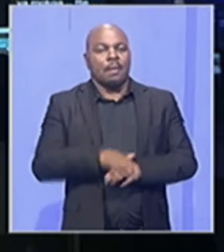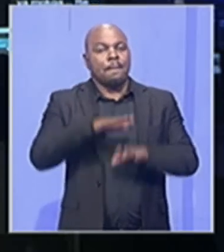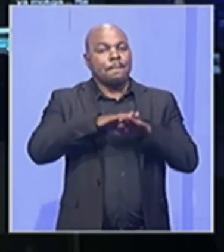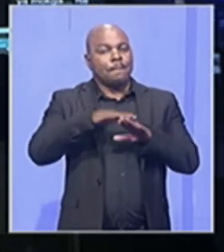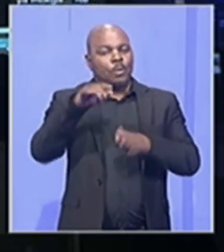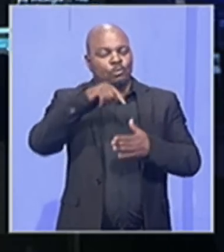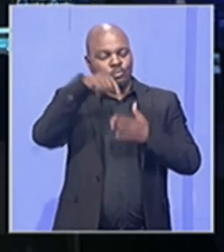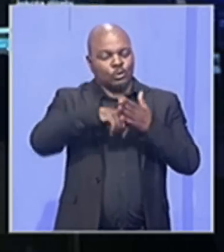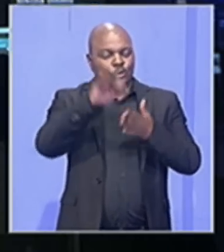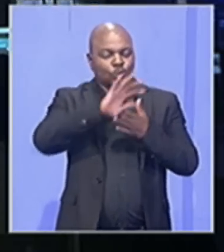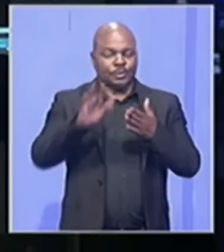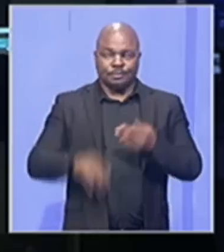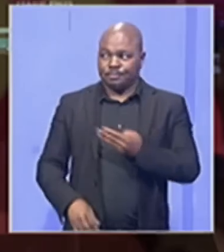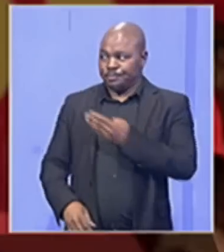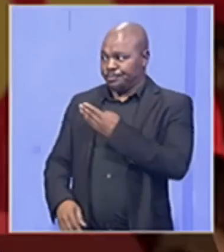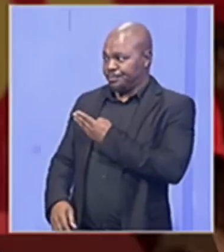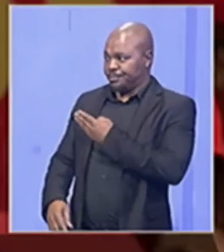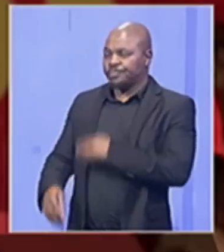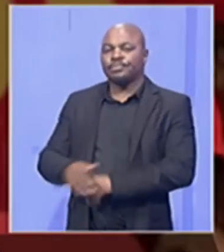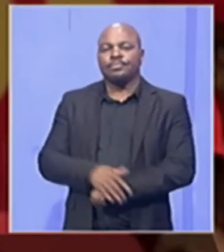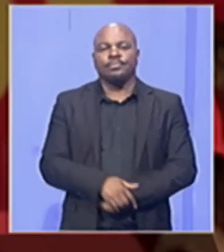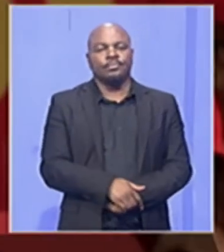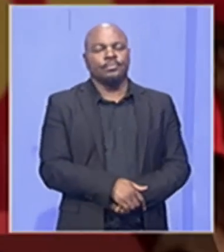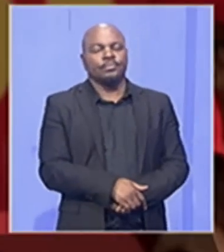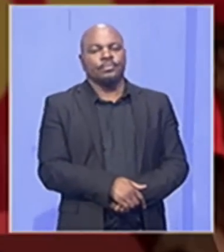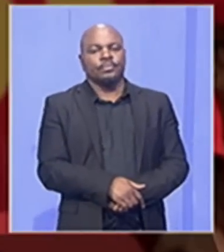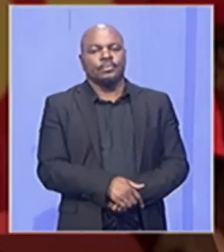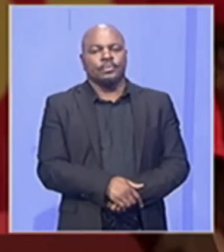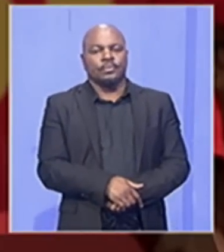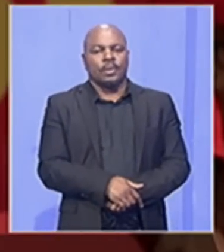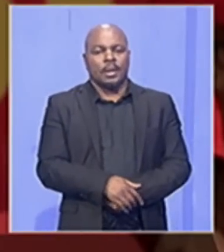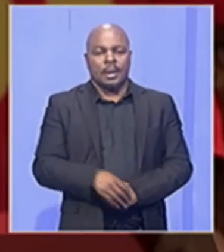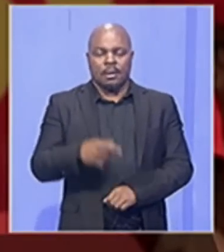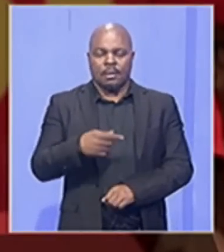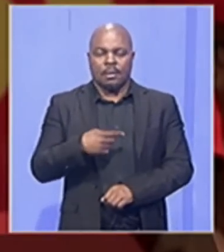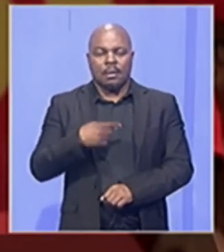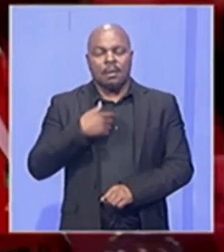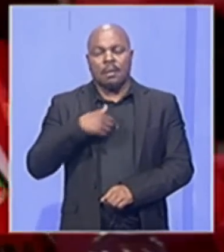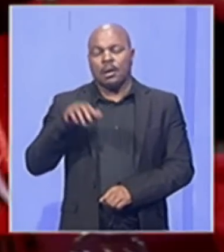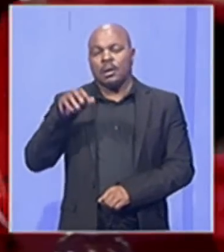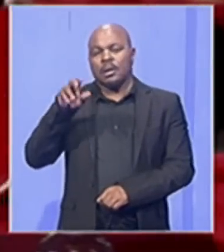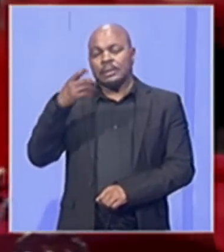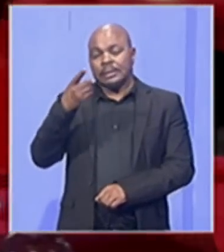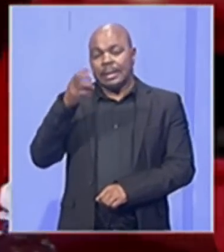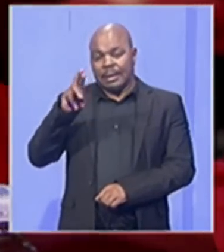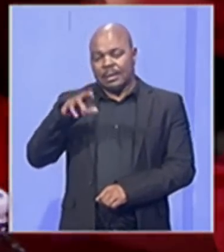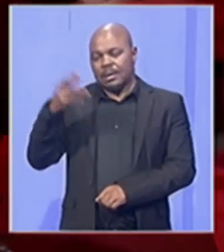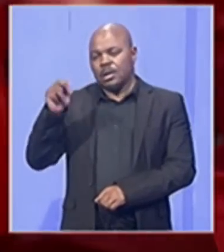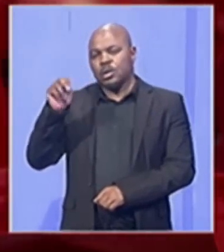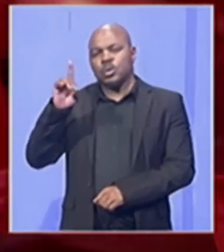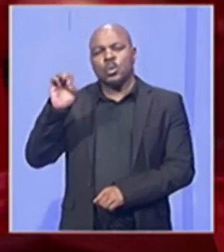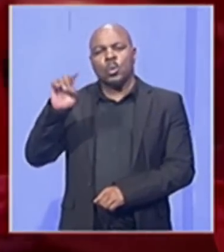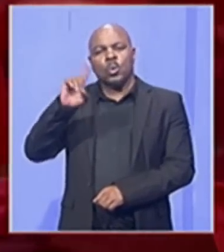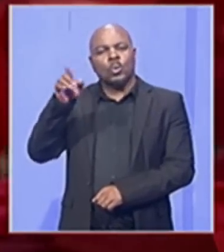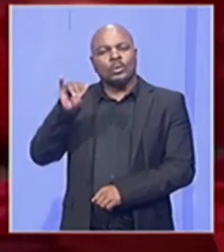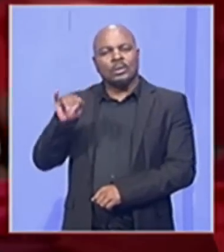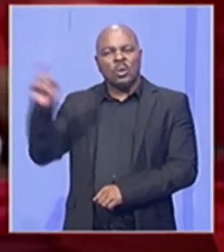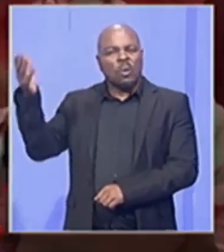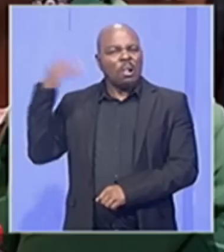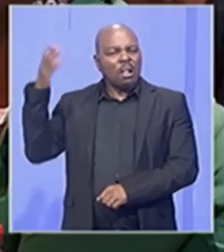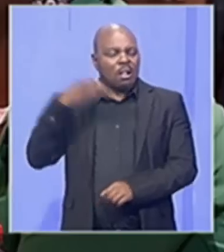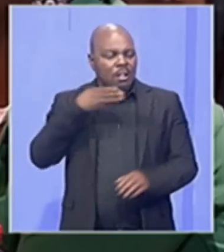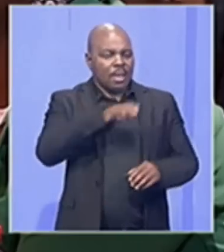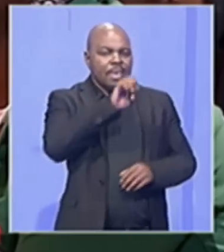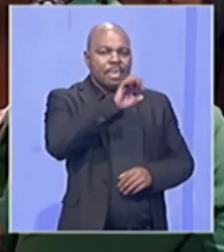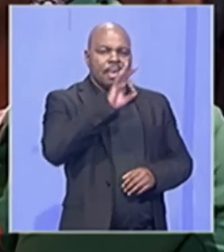ding tse latelang. We're not going to answer. Ngaka Mbuiseni Ndlozi e leng setho sa mehleng sa komiti ya phethahatso